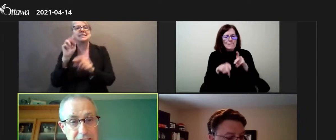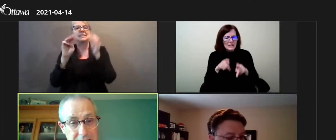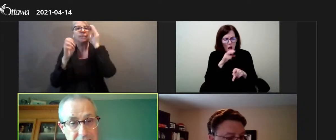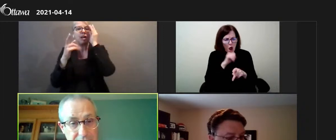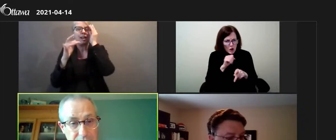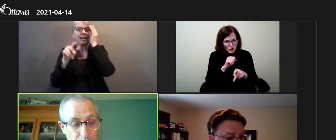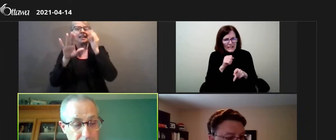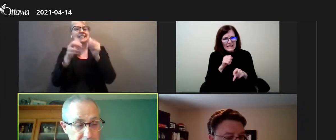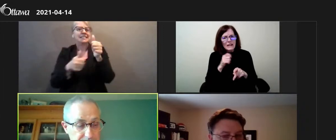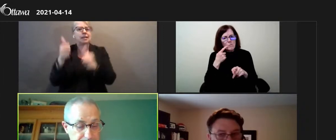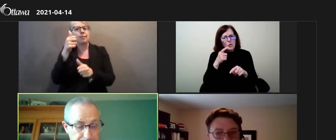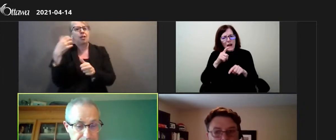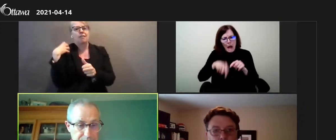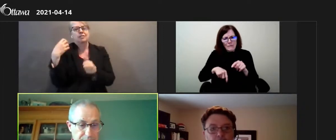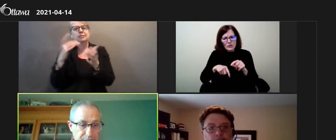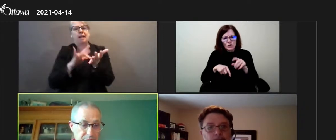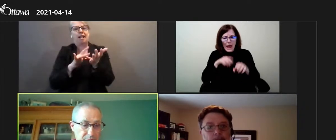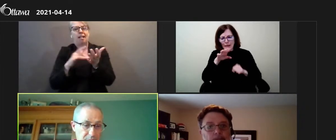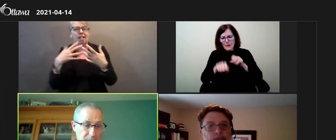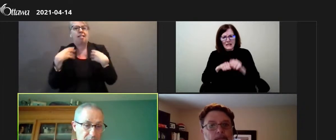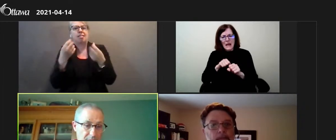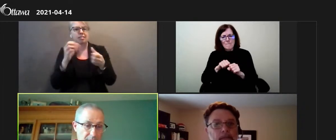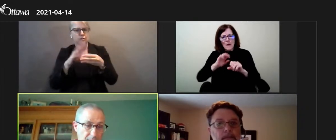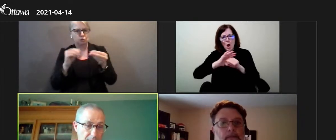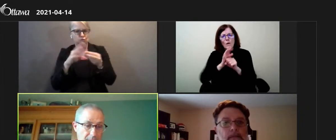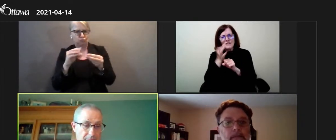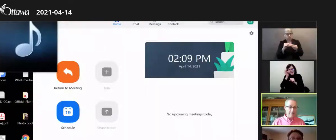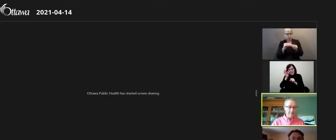Health, to say a few words.